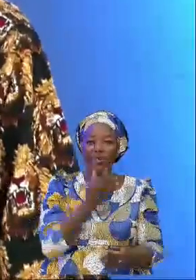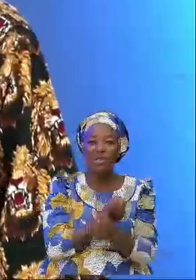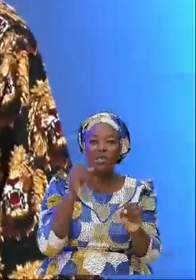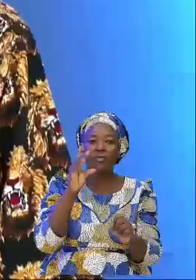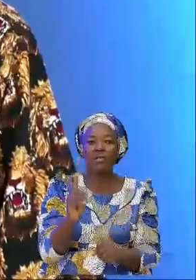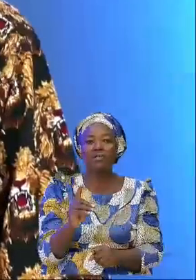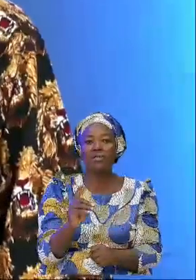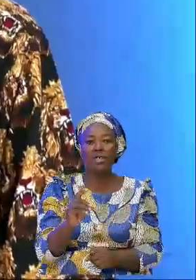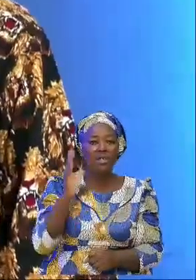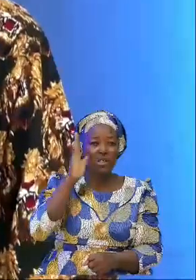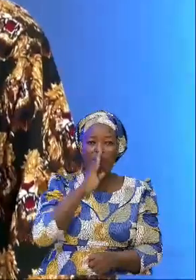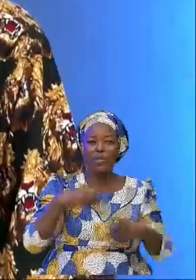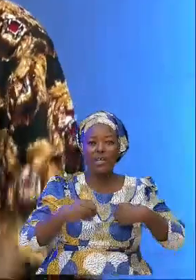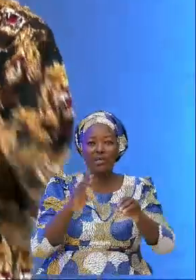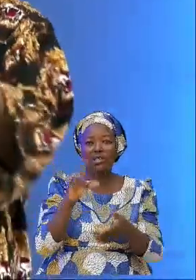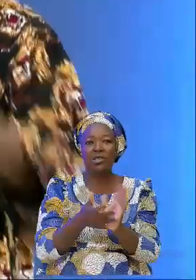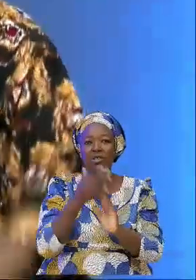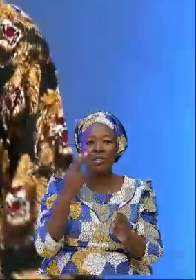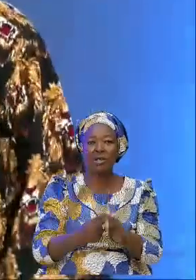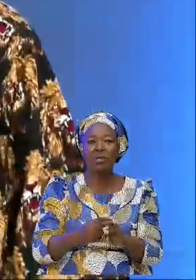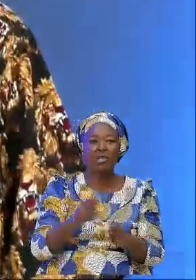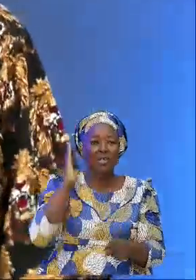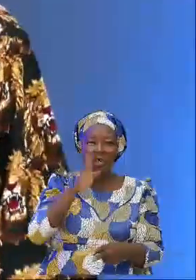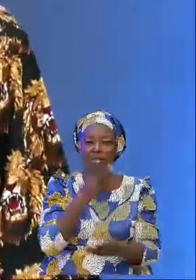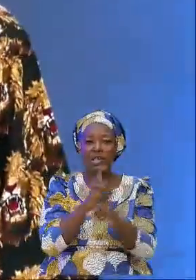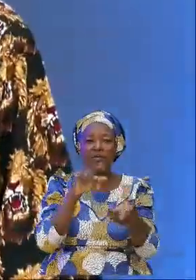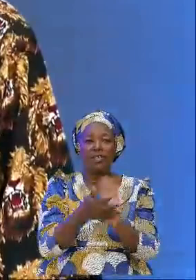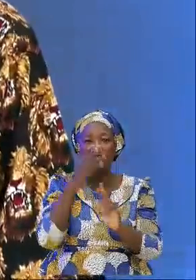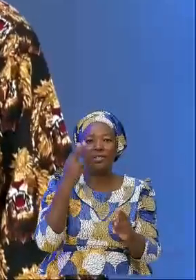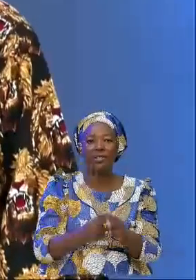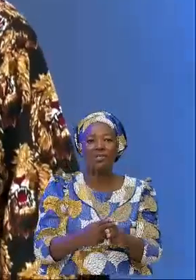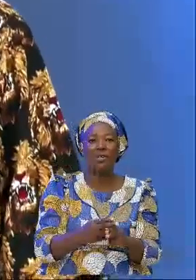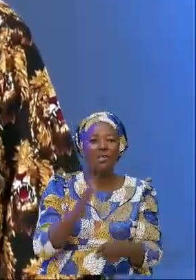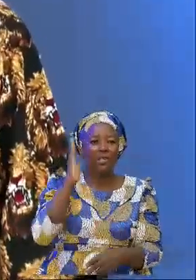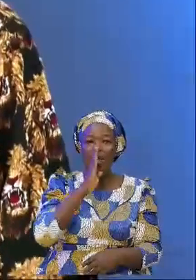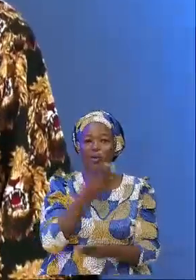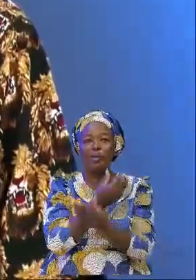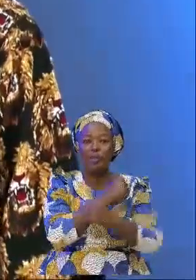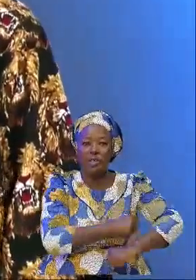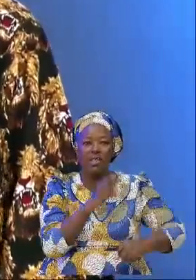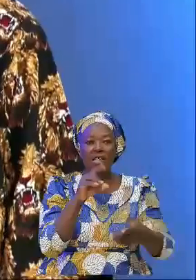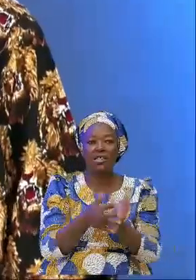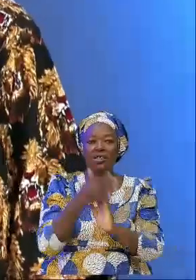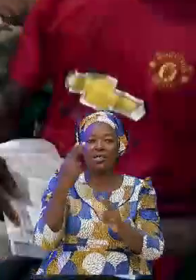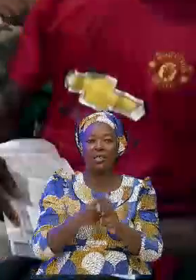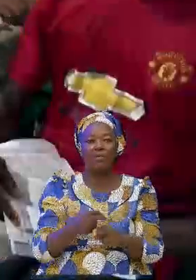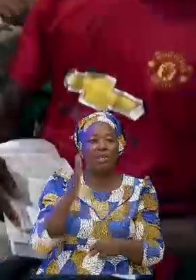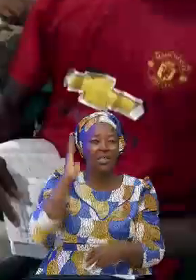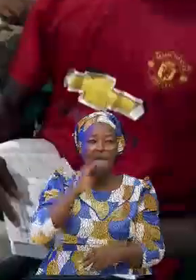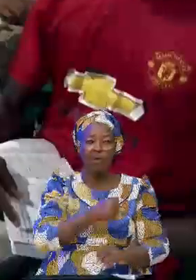shall call on the name of the Lord shall be saved, shall be healed, shall be